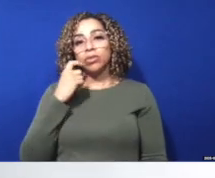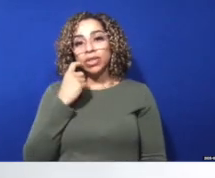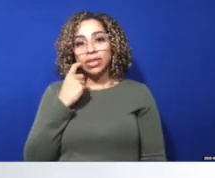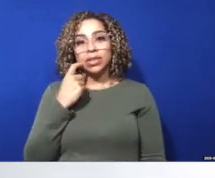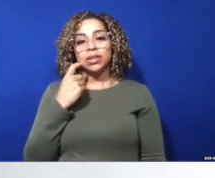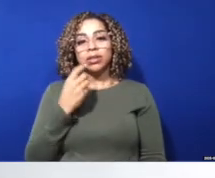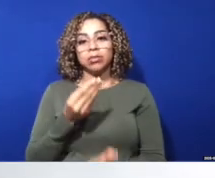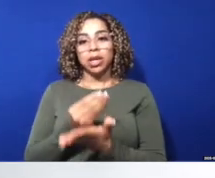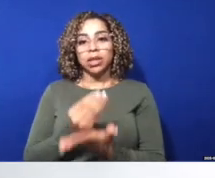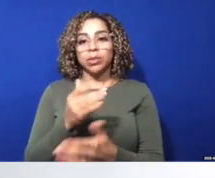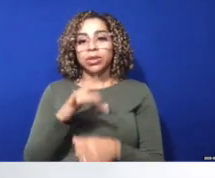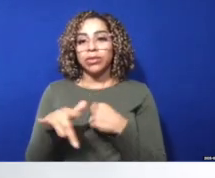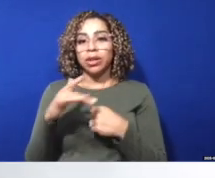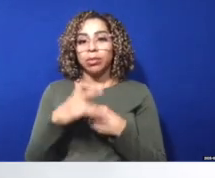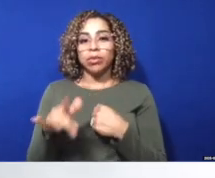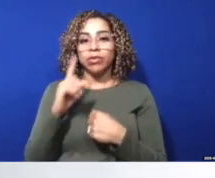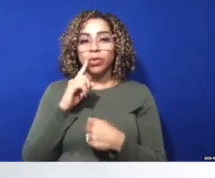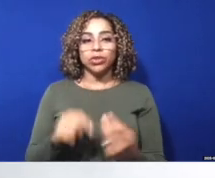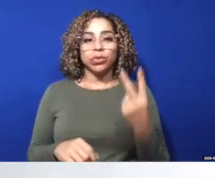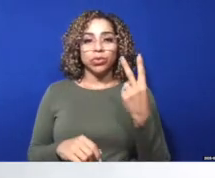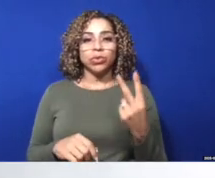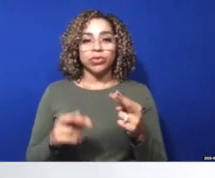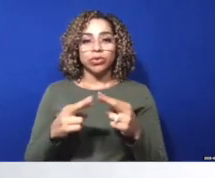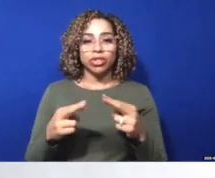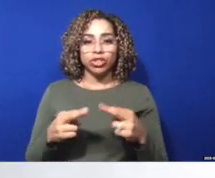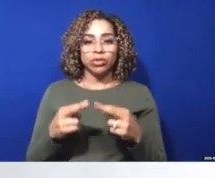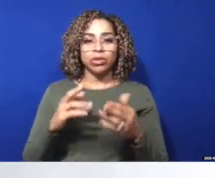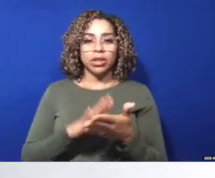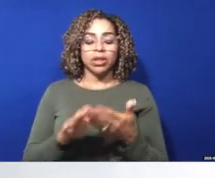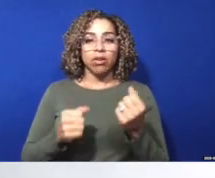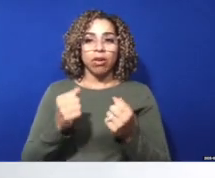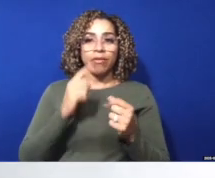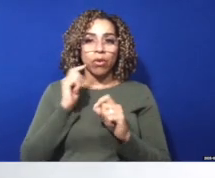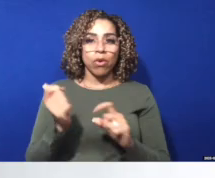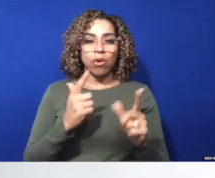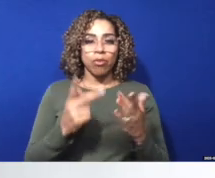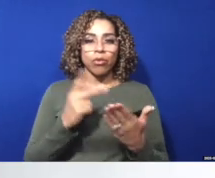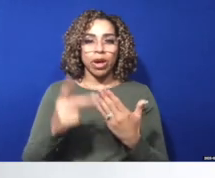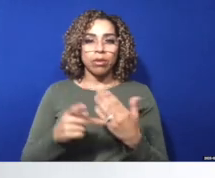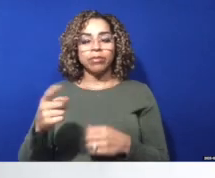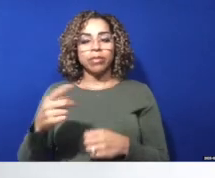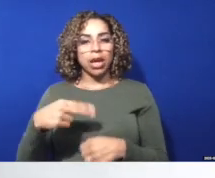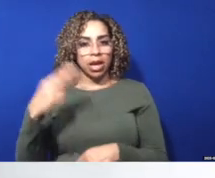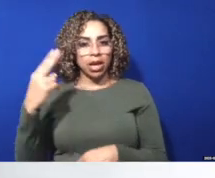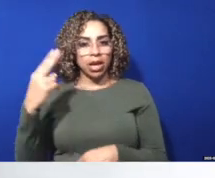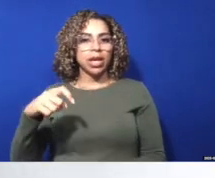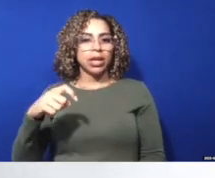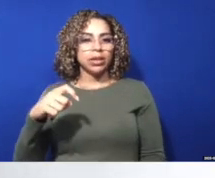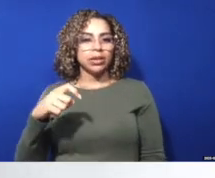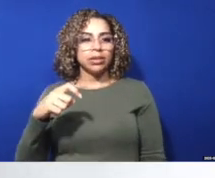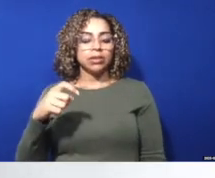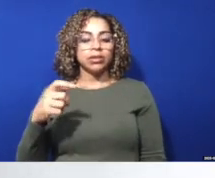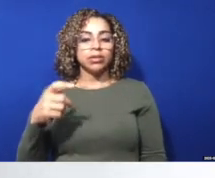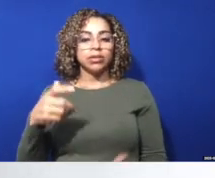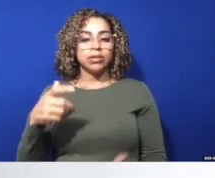made available to 2 of the regional Clean Cars for All programs that were experiencing high demand, and so they've received